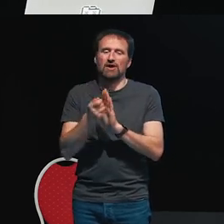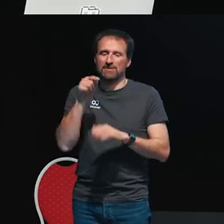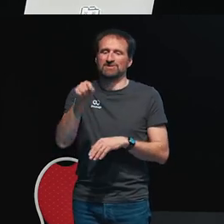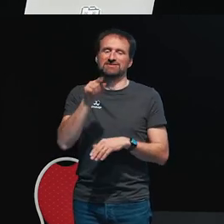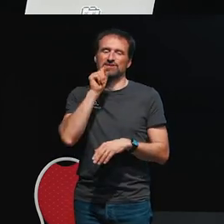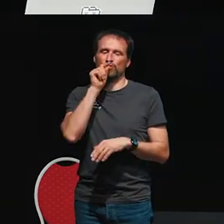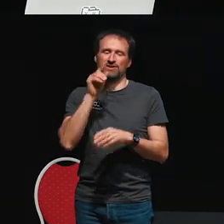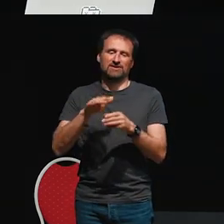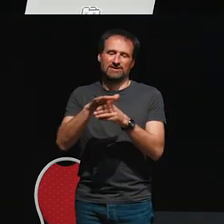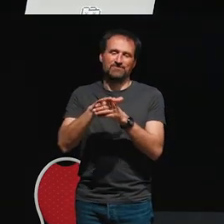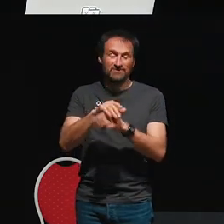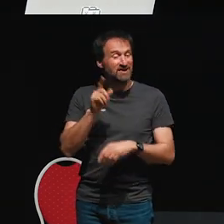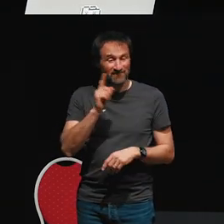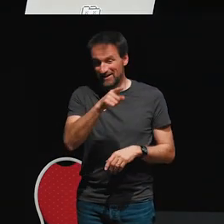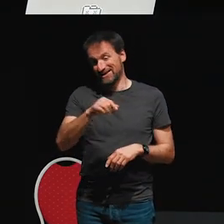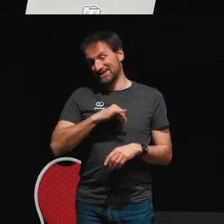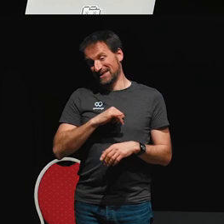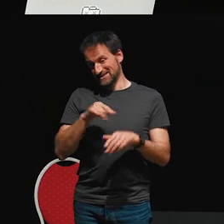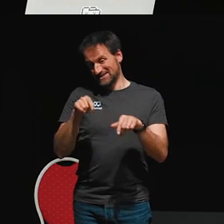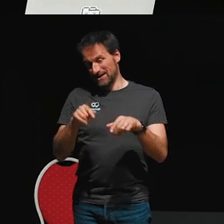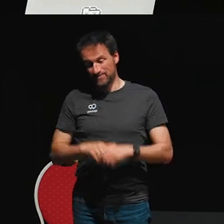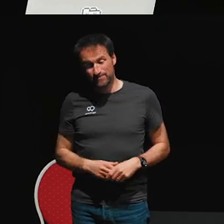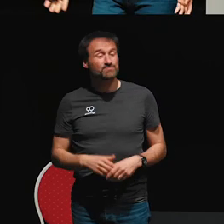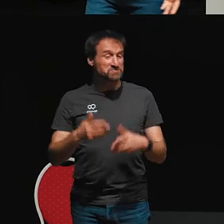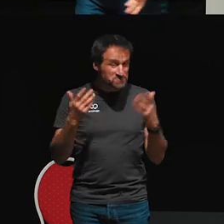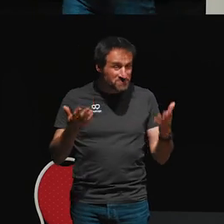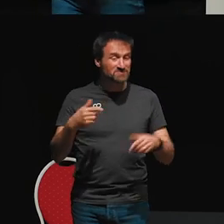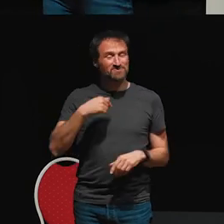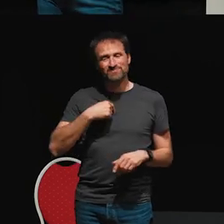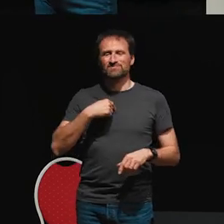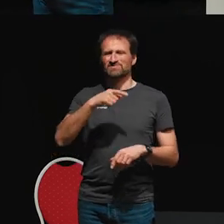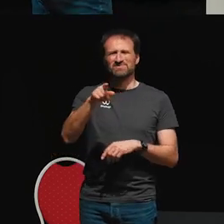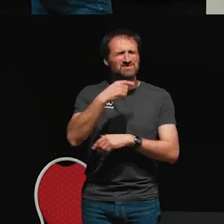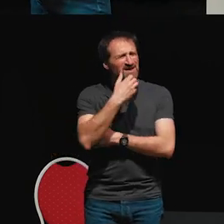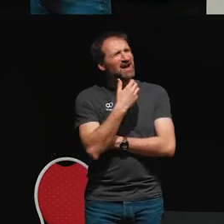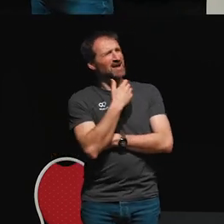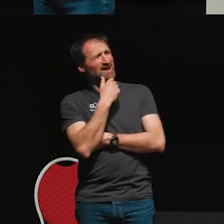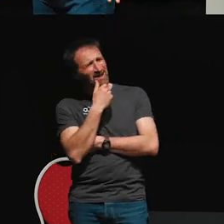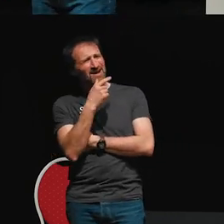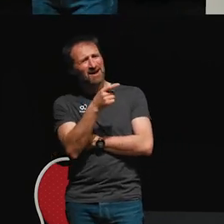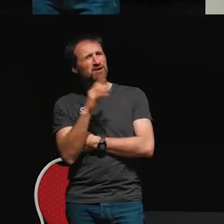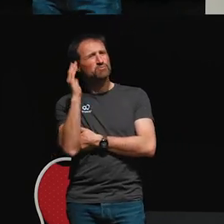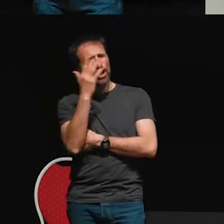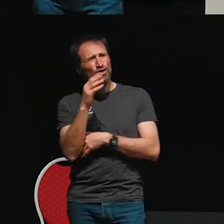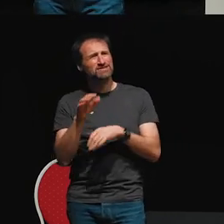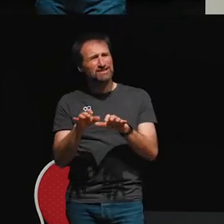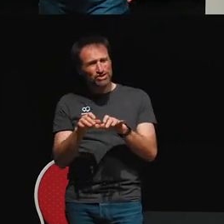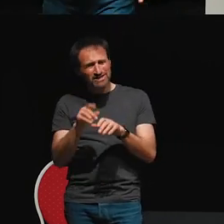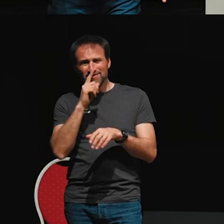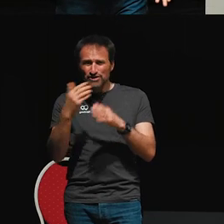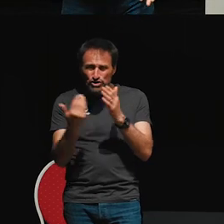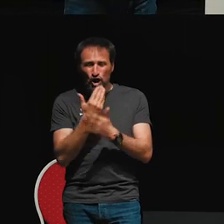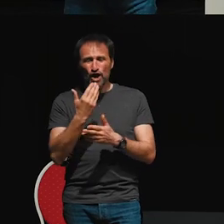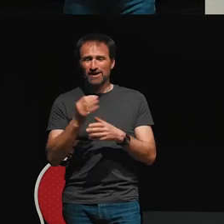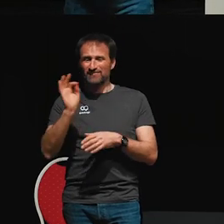space. So at this point, you might be thinking, like, you are talking about browser engineers and making new features. As a